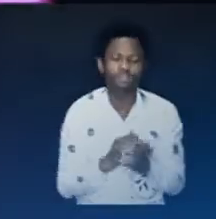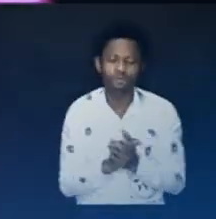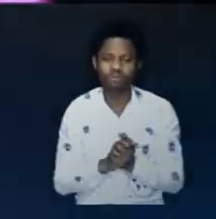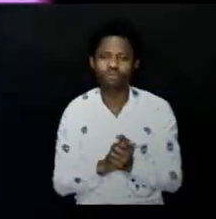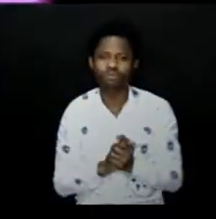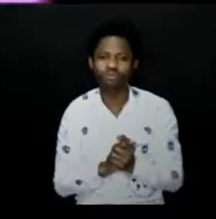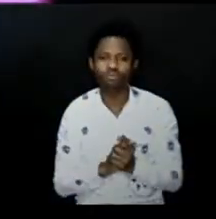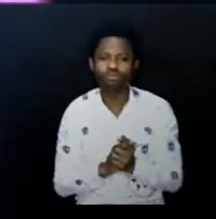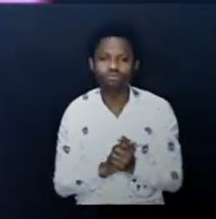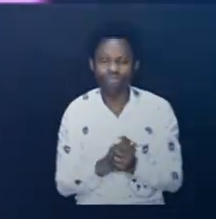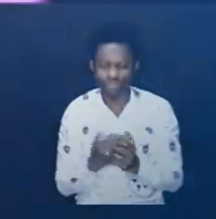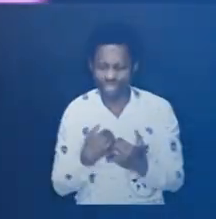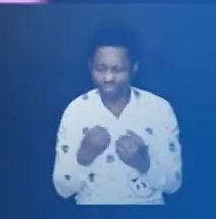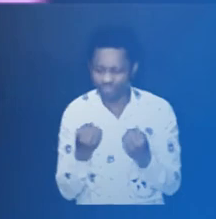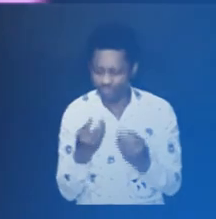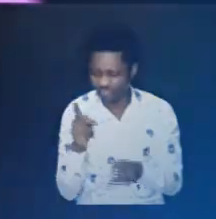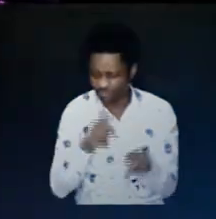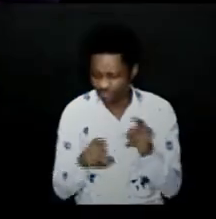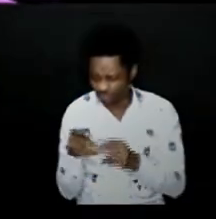So